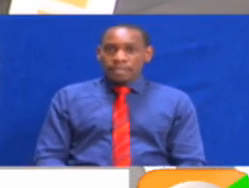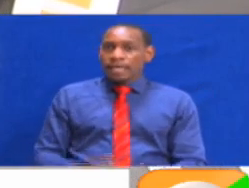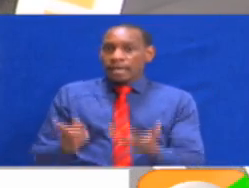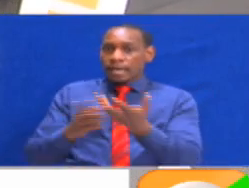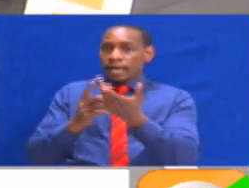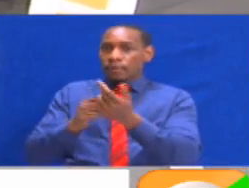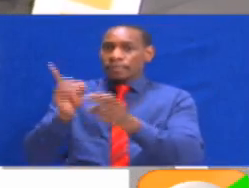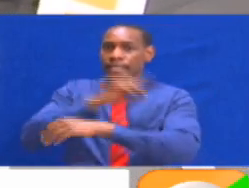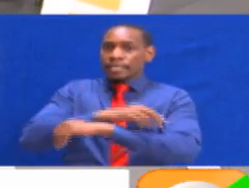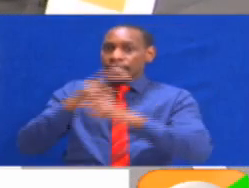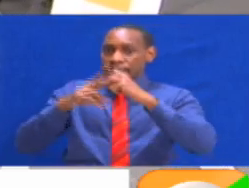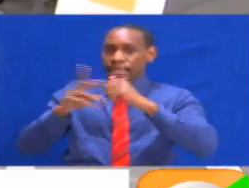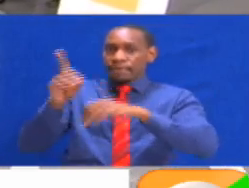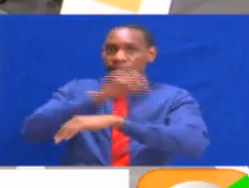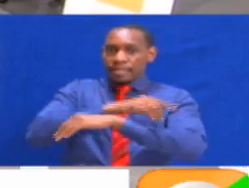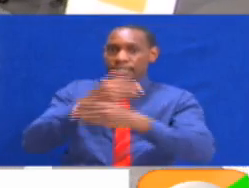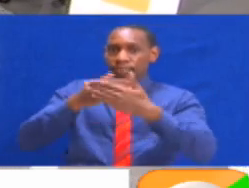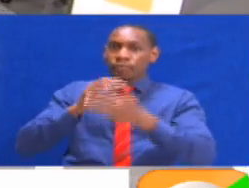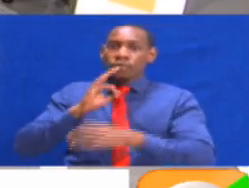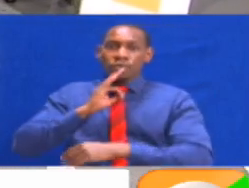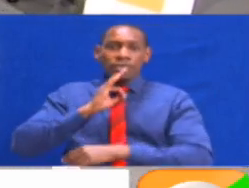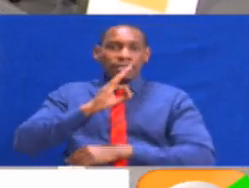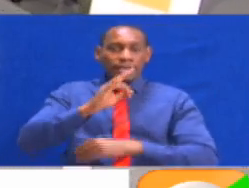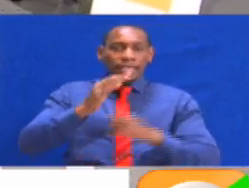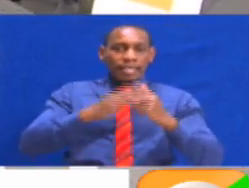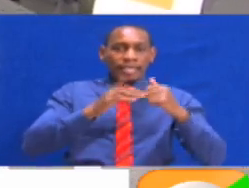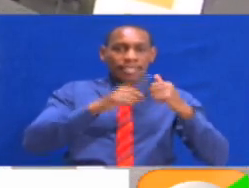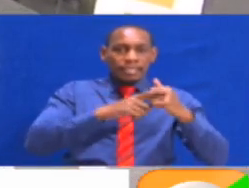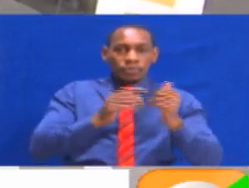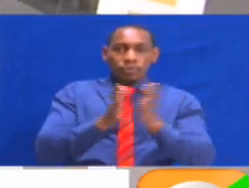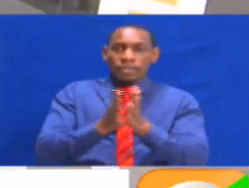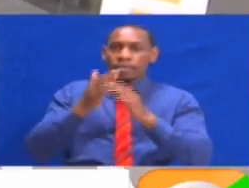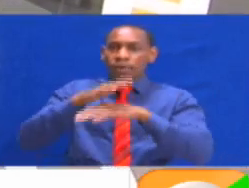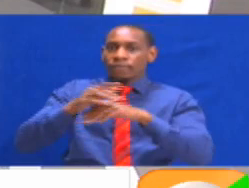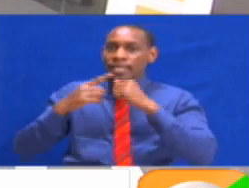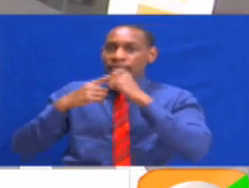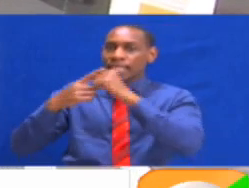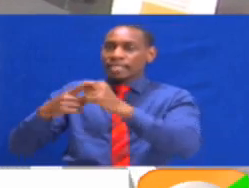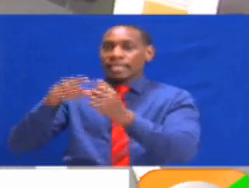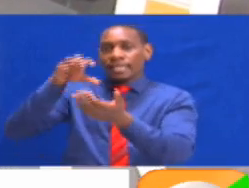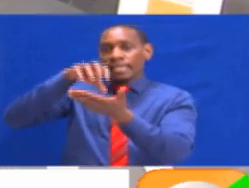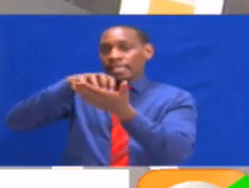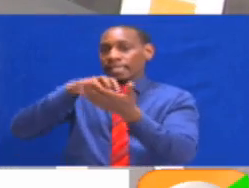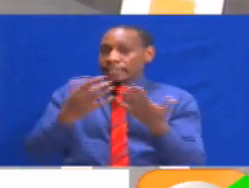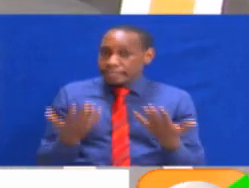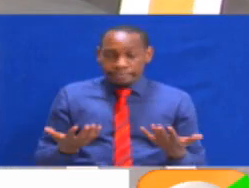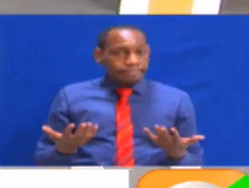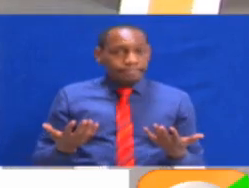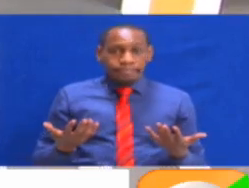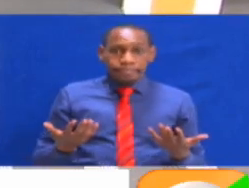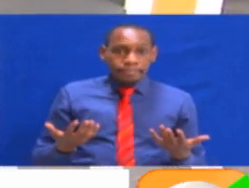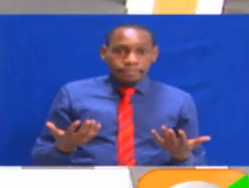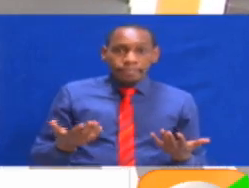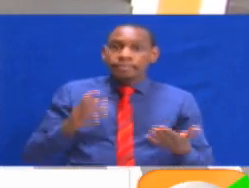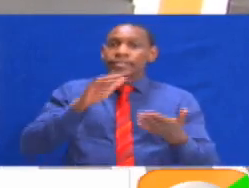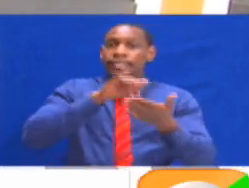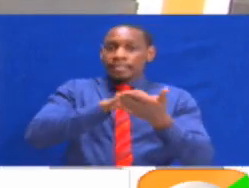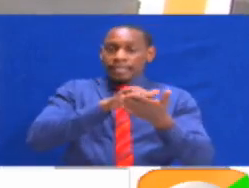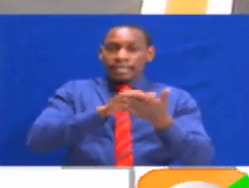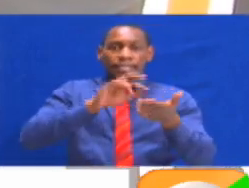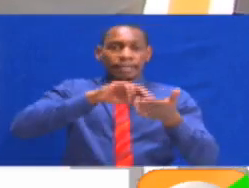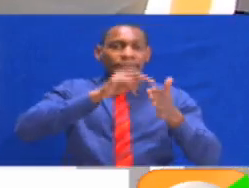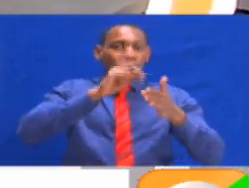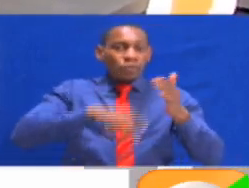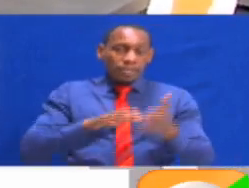days? 7 days. We've moved from 396 to over 600 cases. Yeah. You know, that still